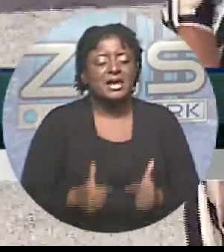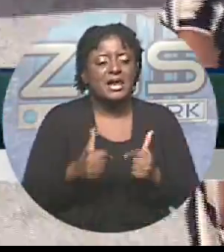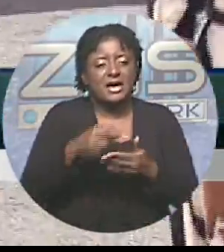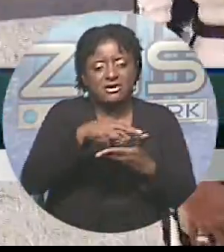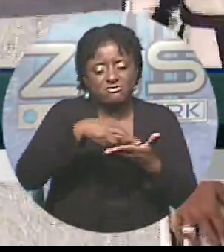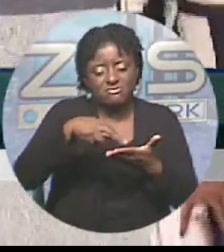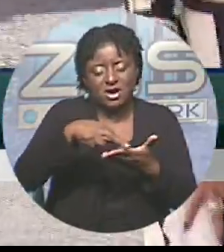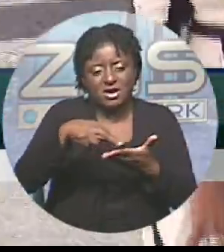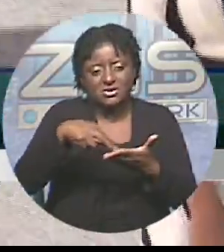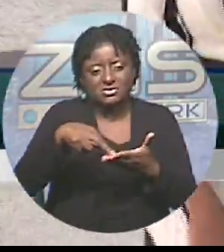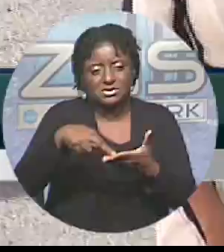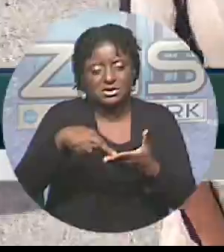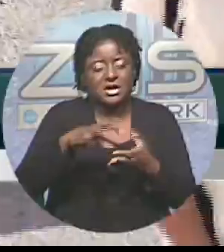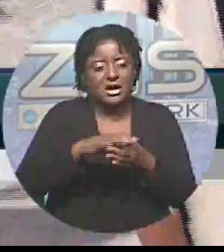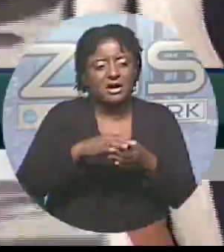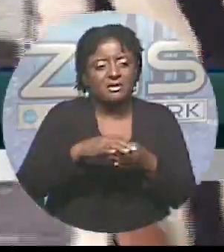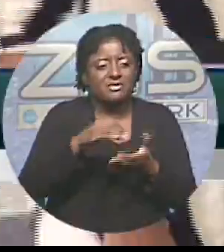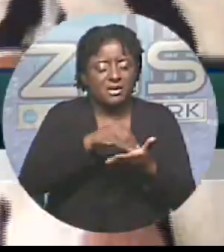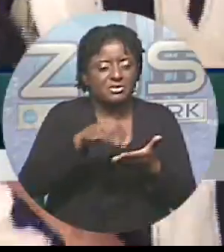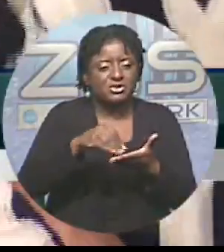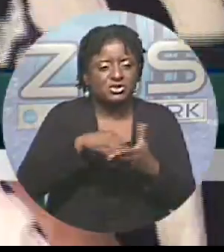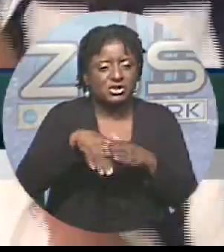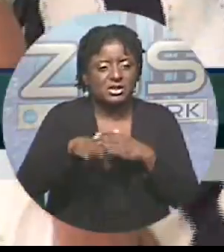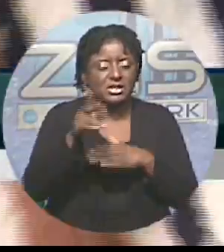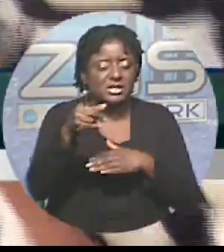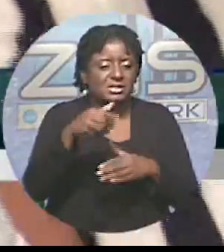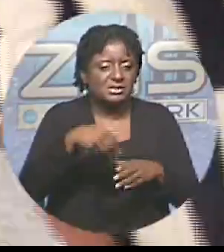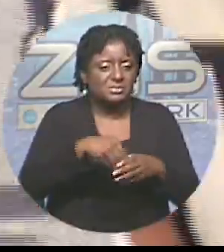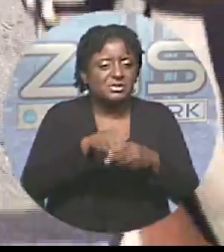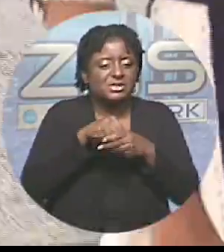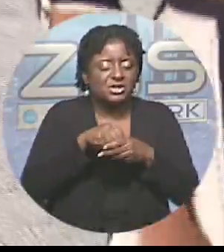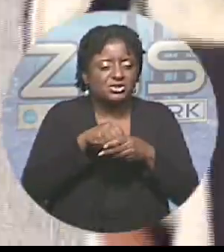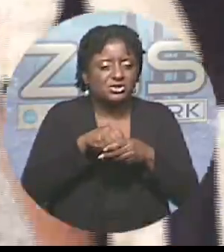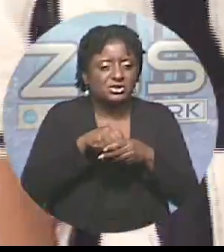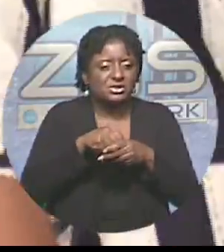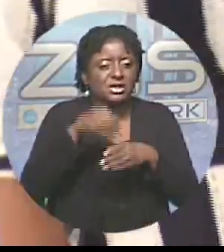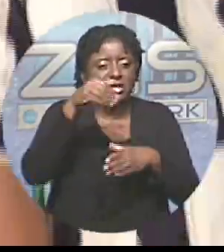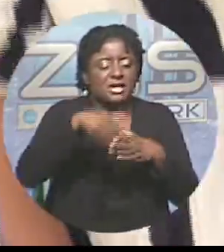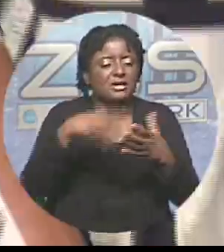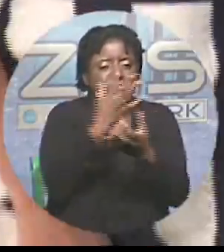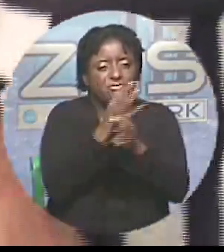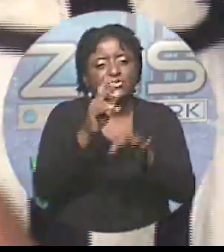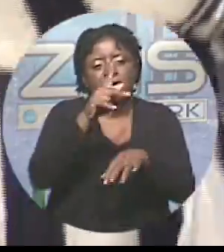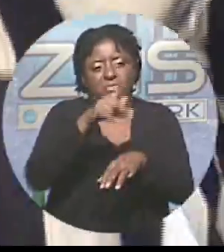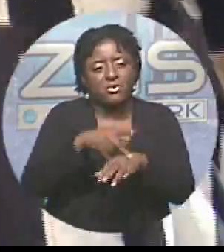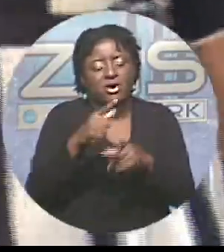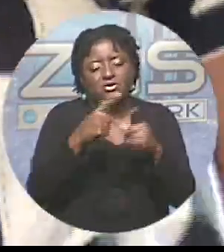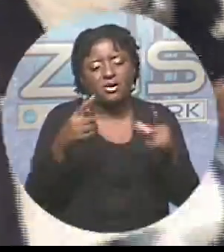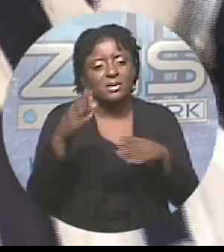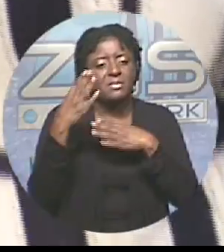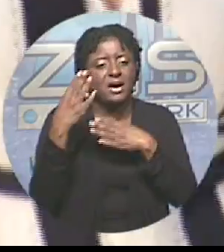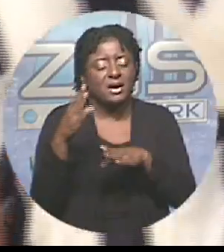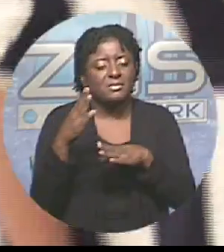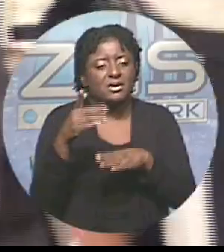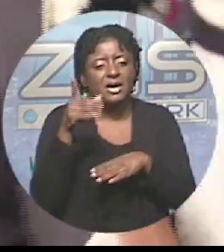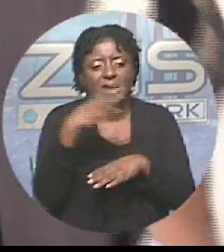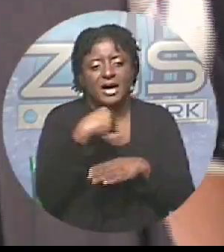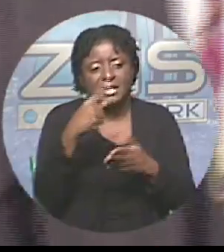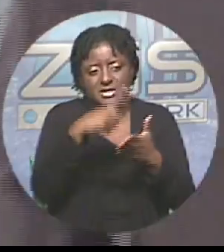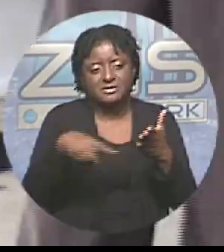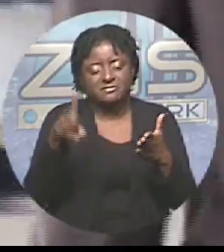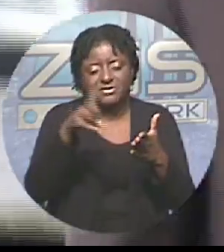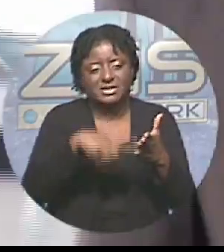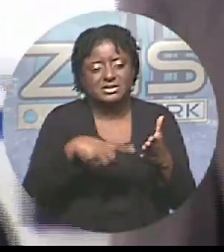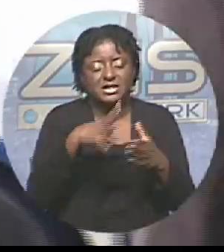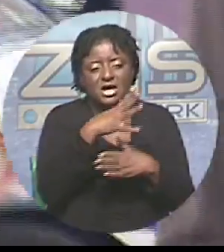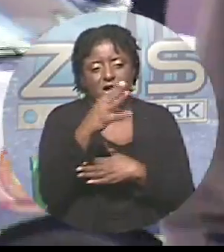.22mm ammunition in his possession back on May 17th while on Freeport, Grand Bahama, and subsequently convicted him.